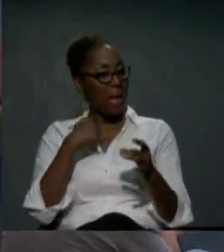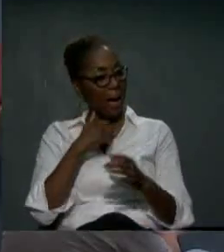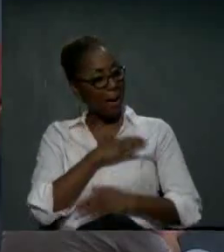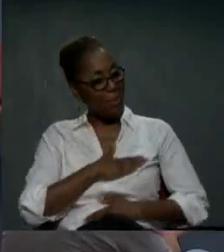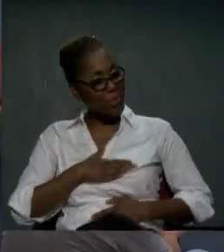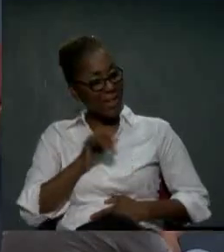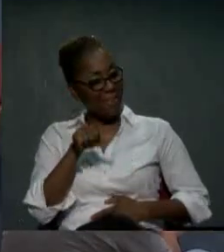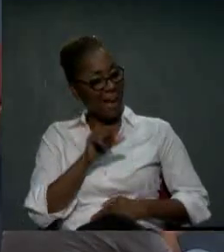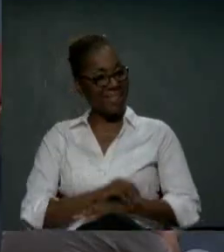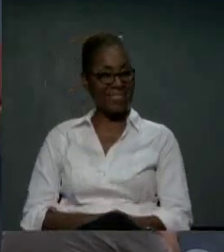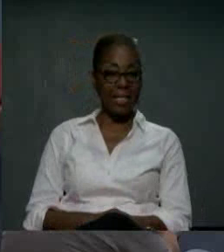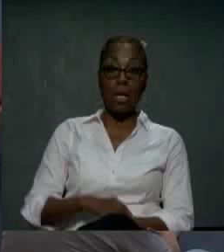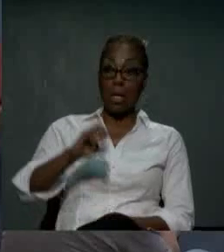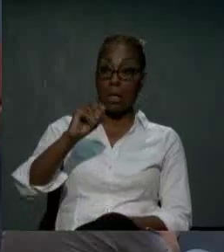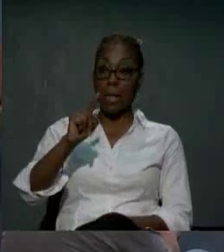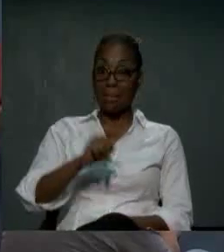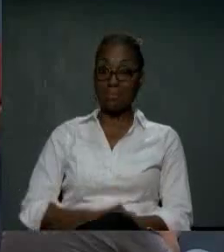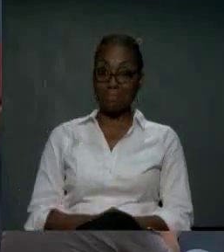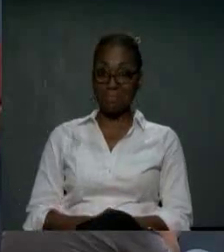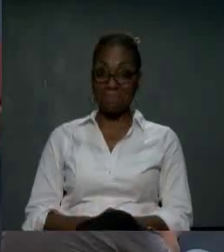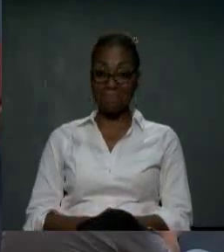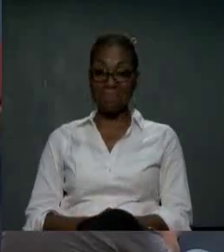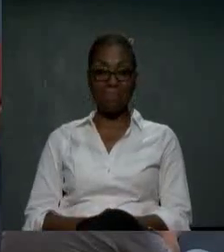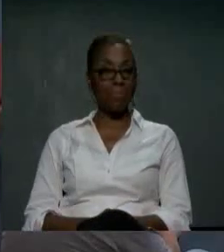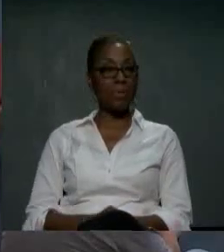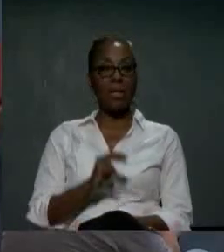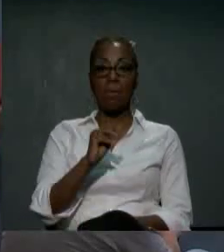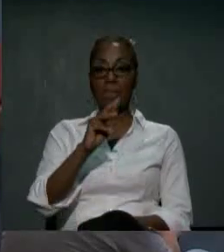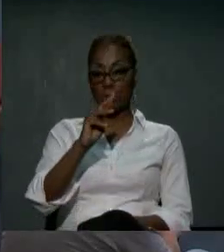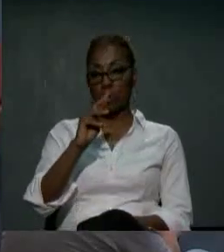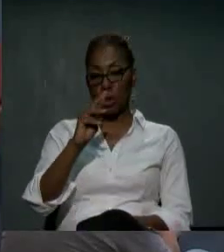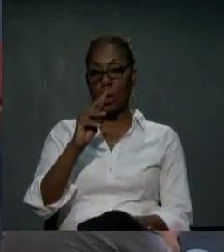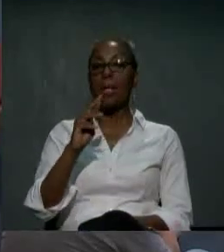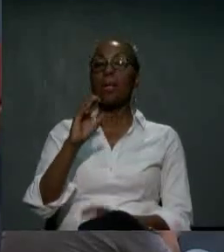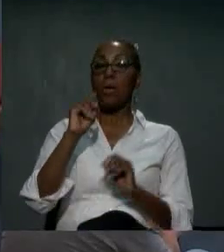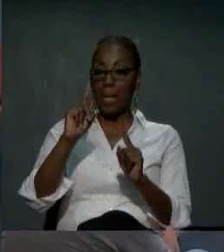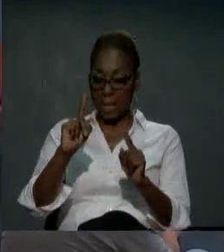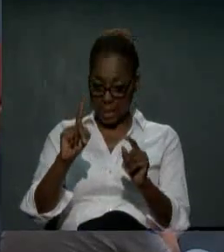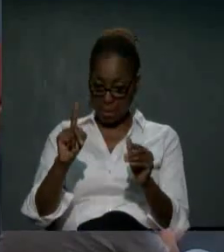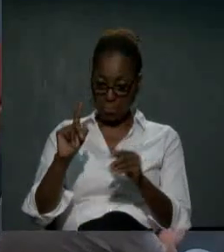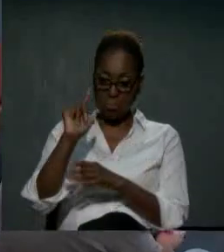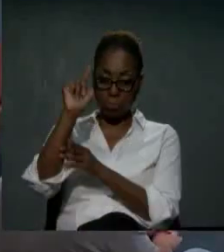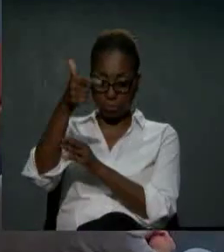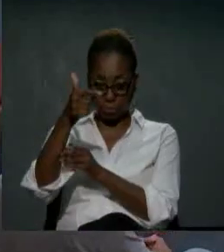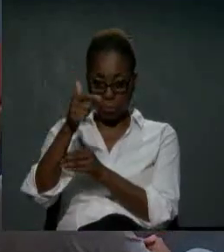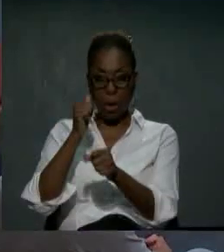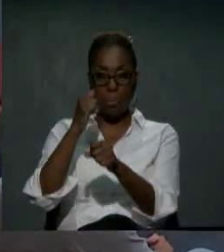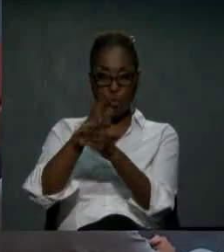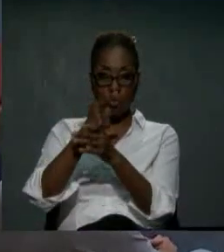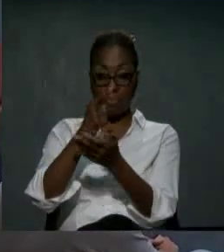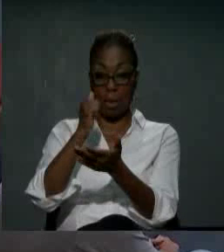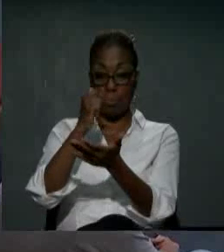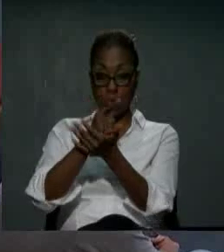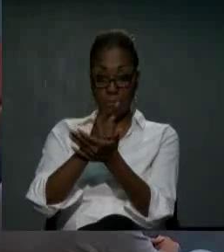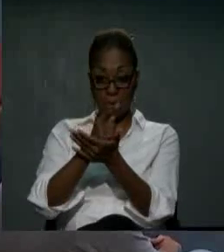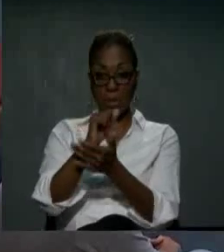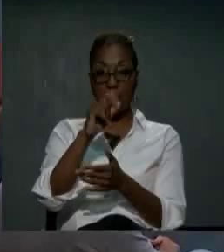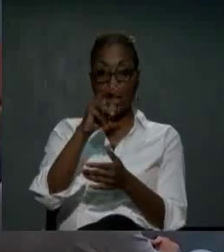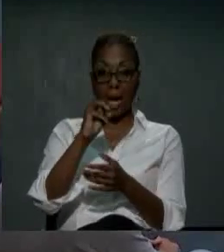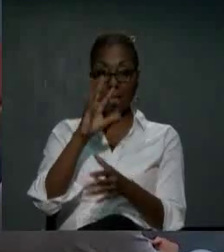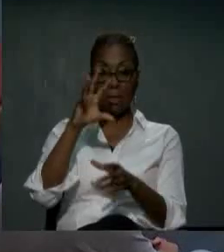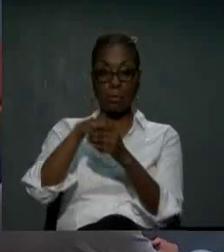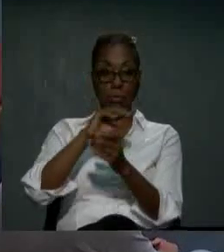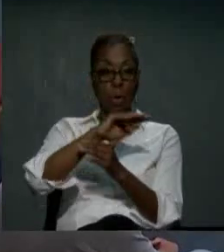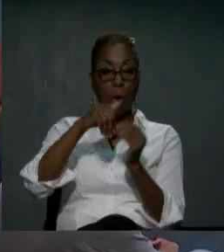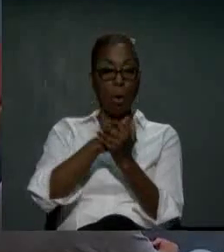that. Okay. Mr. Chairman, I move for the approval of this item, including all staff